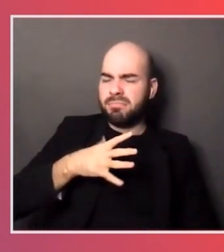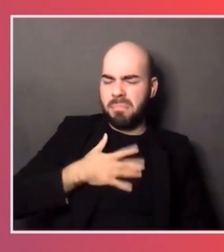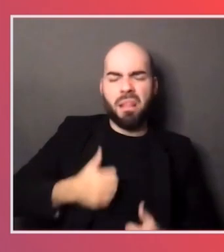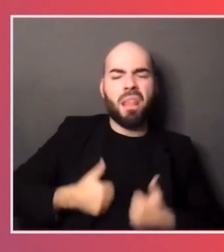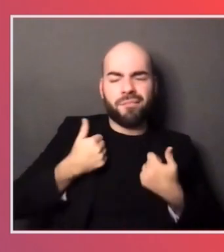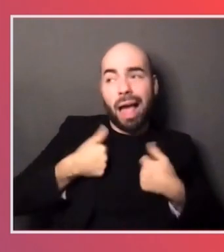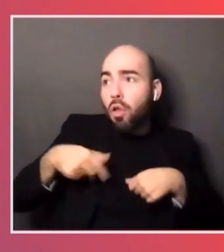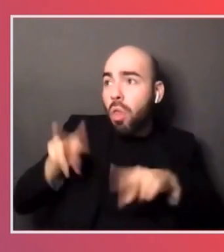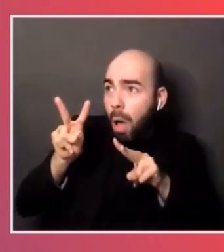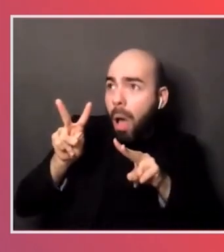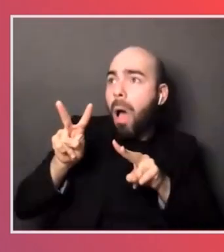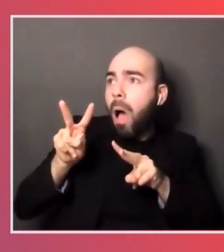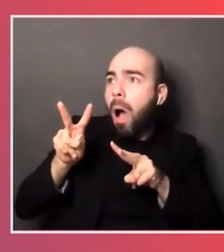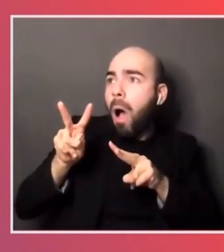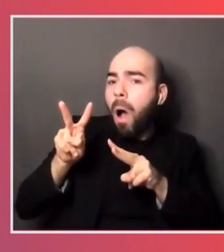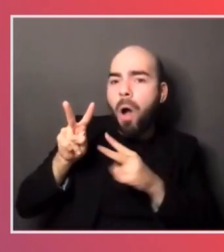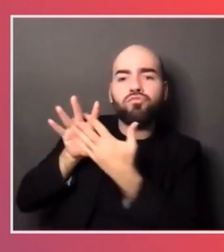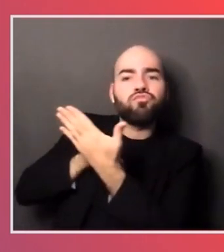very,